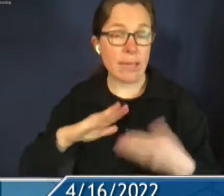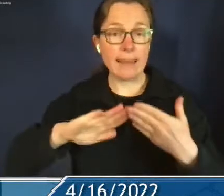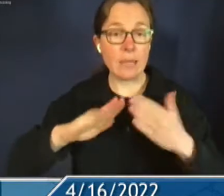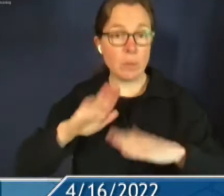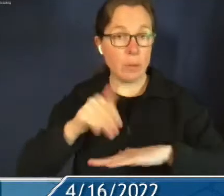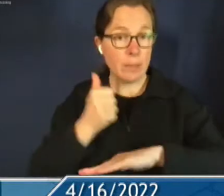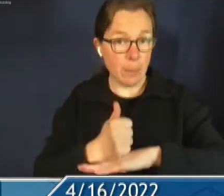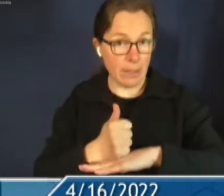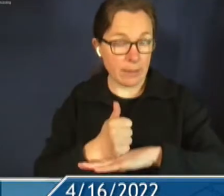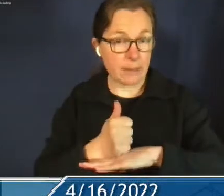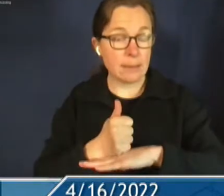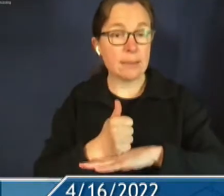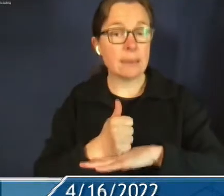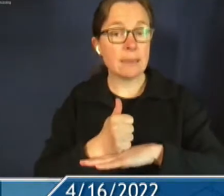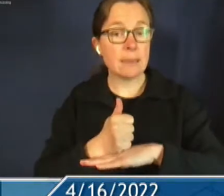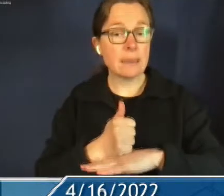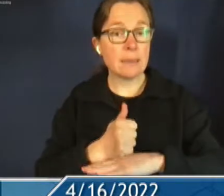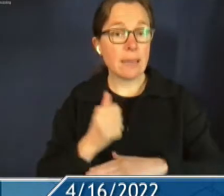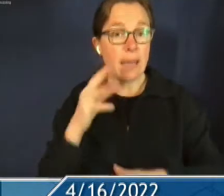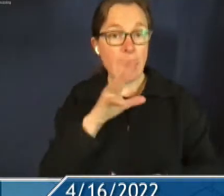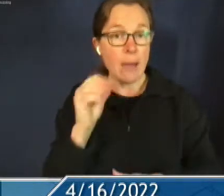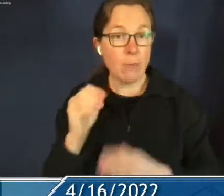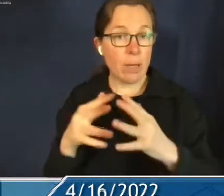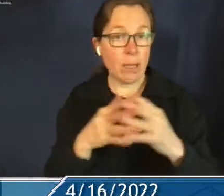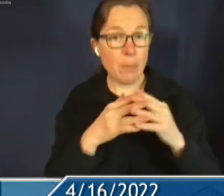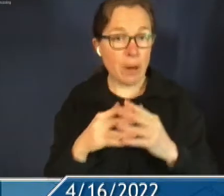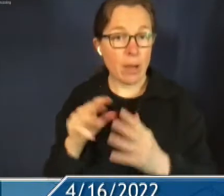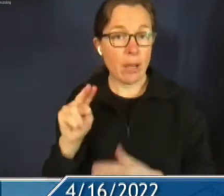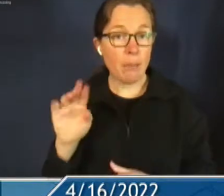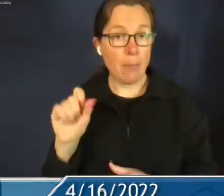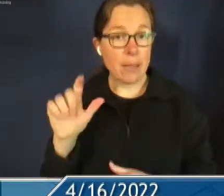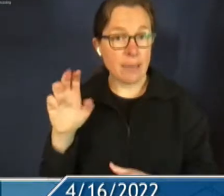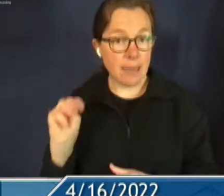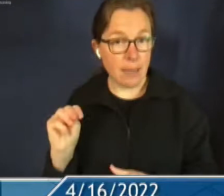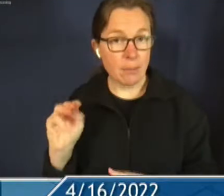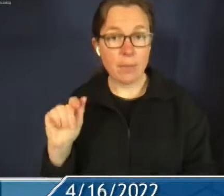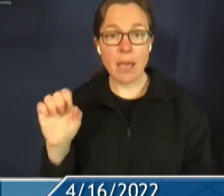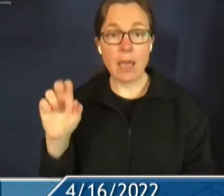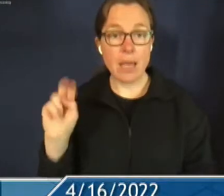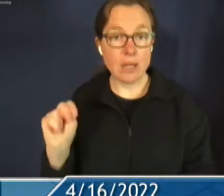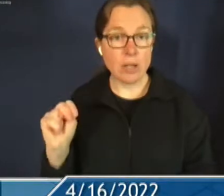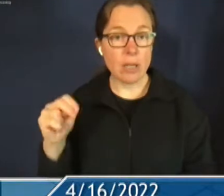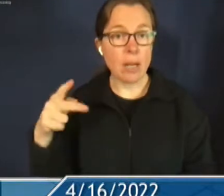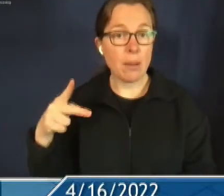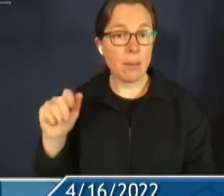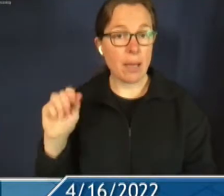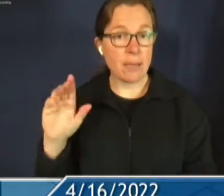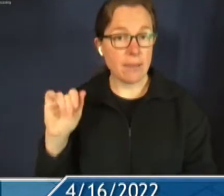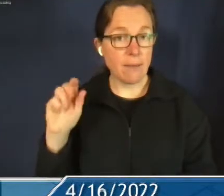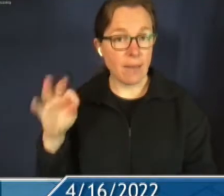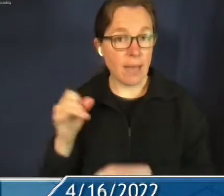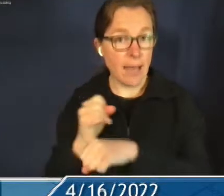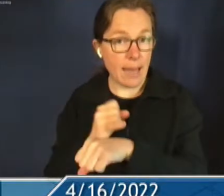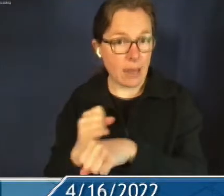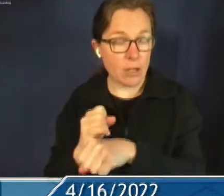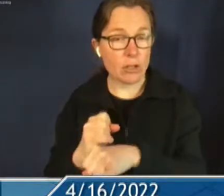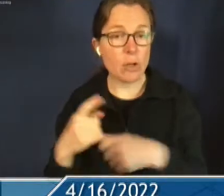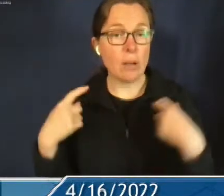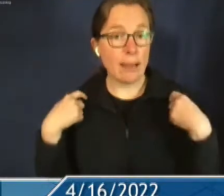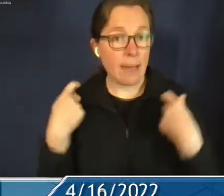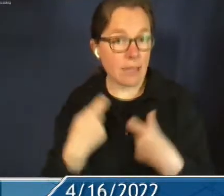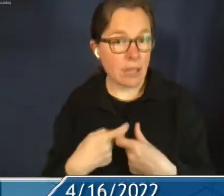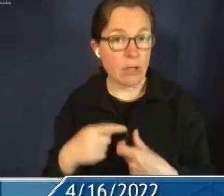that includes African American, Muslim, Asian, and Pacific Islander, Behavioral Health Unit, Latino, Slavic, and